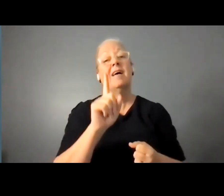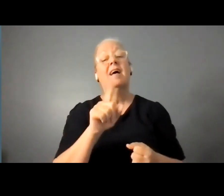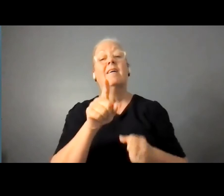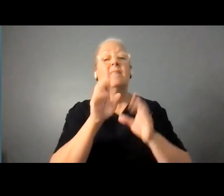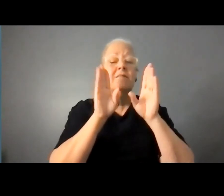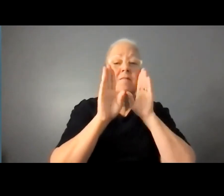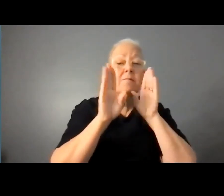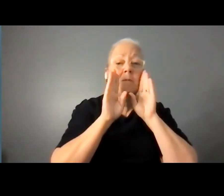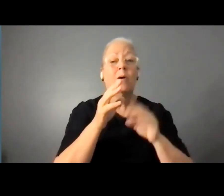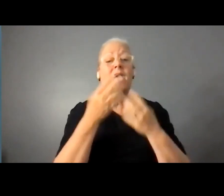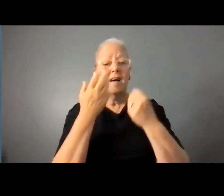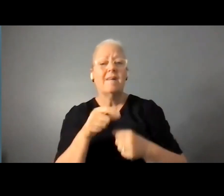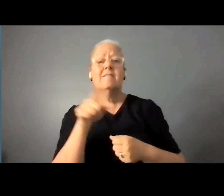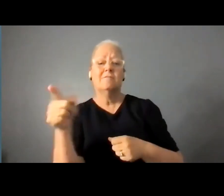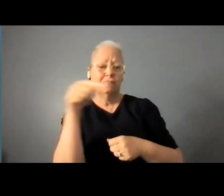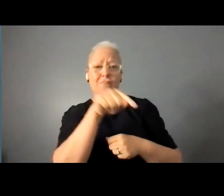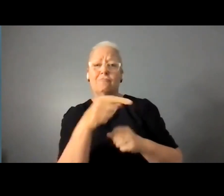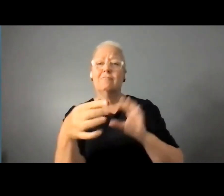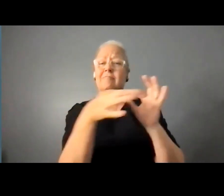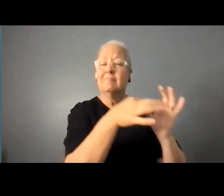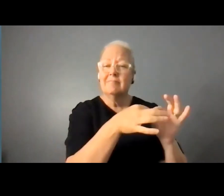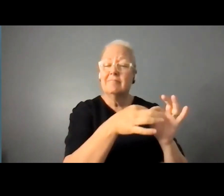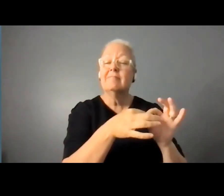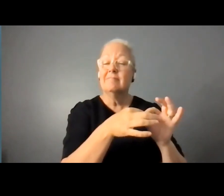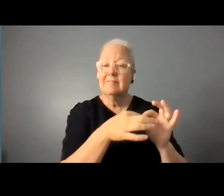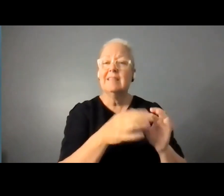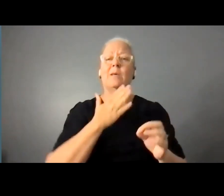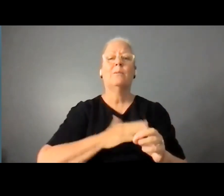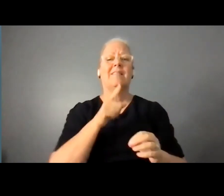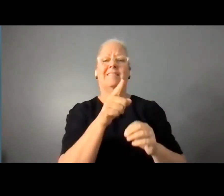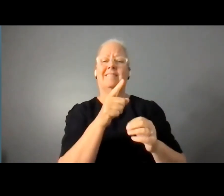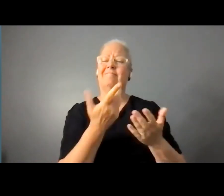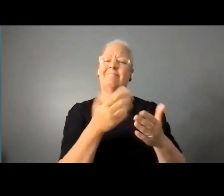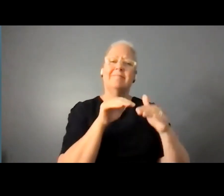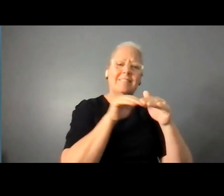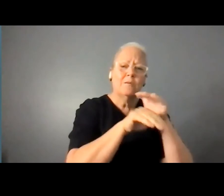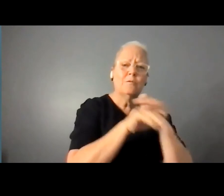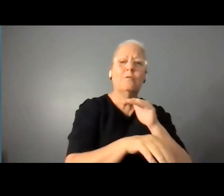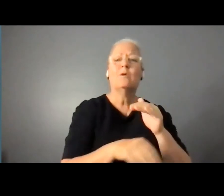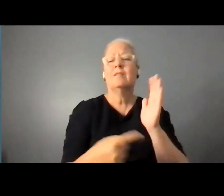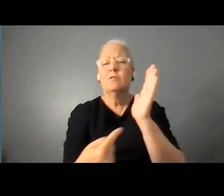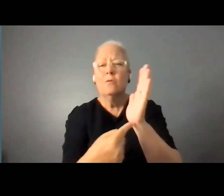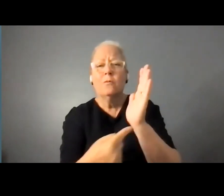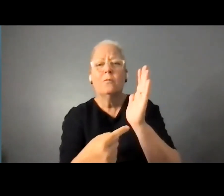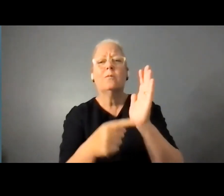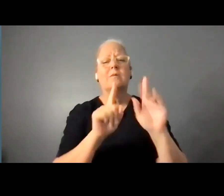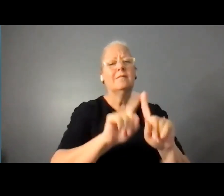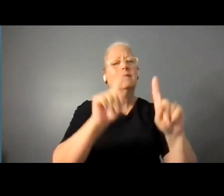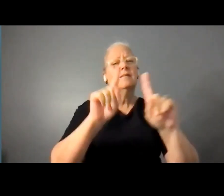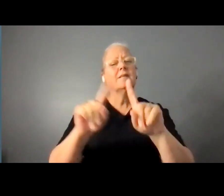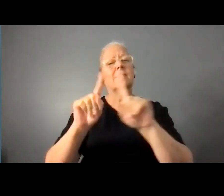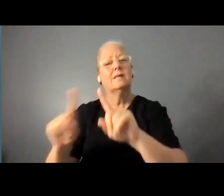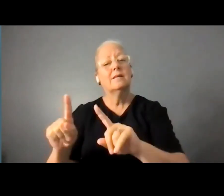us, and the All for Access technology and other such endeavors, we do